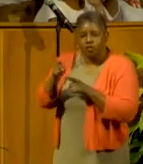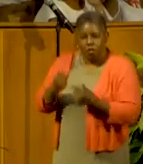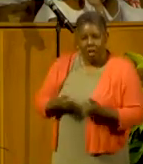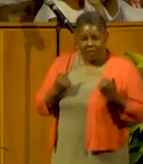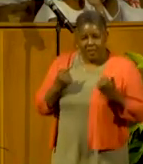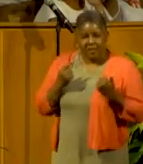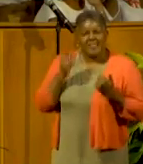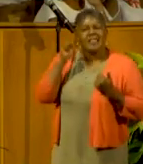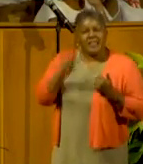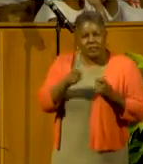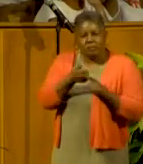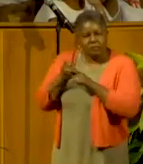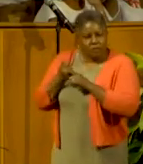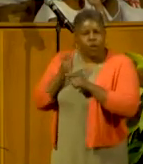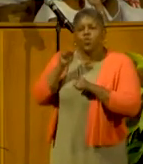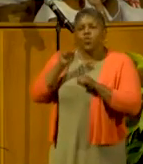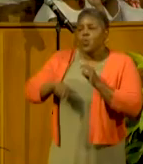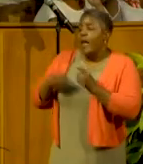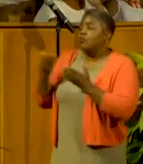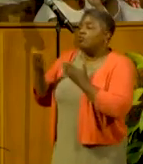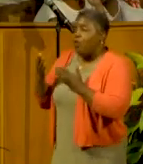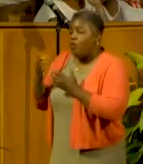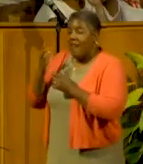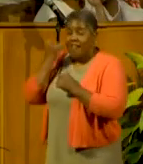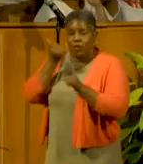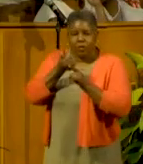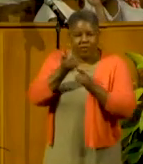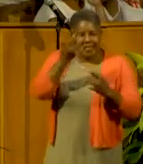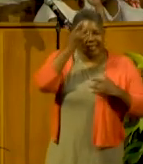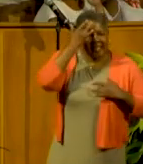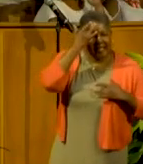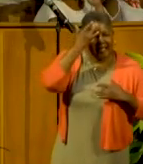professional lives. You see, you cannot serve sick.